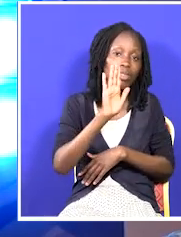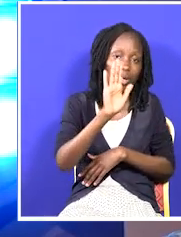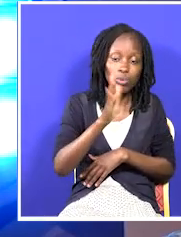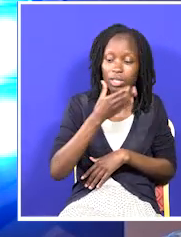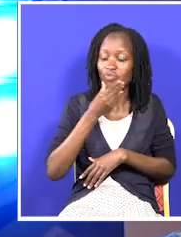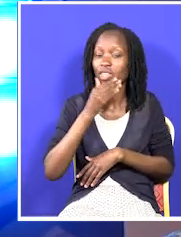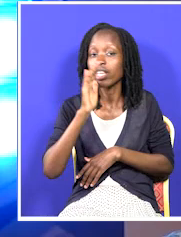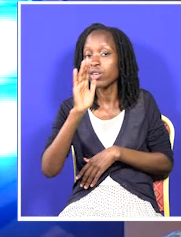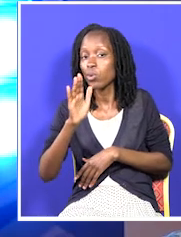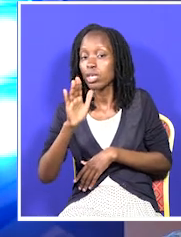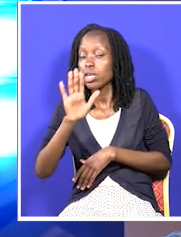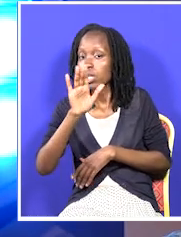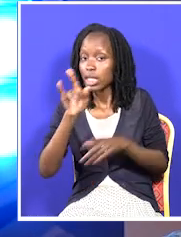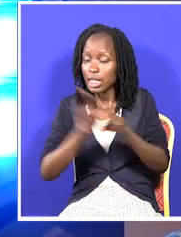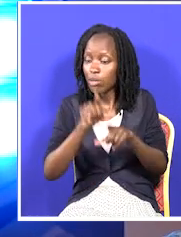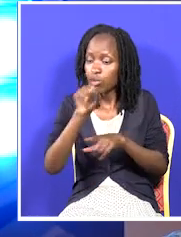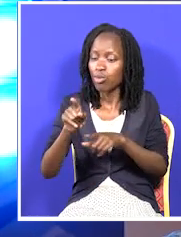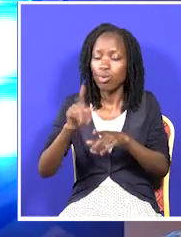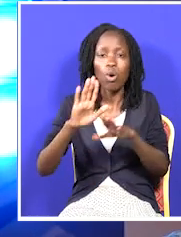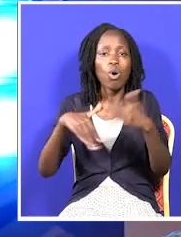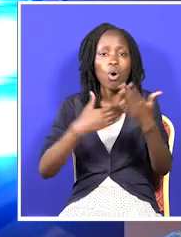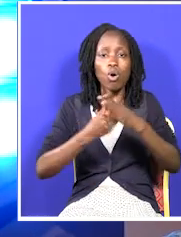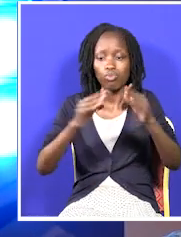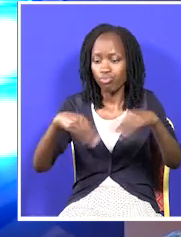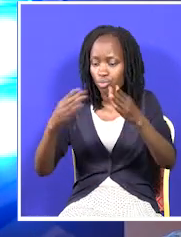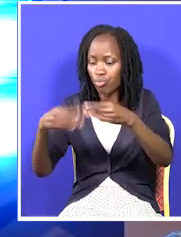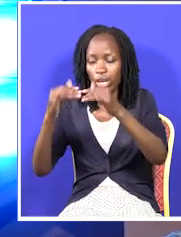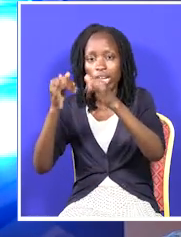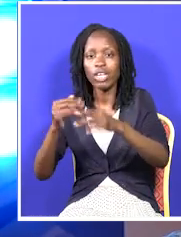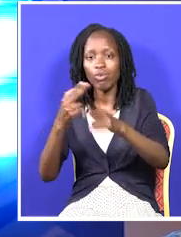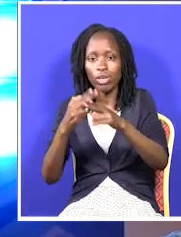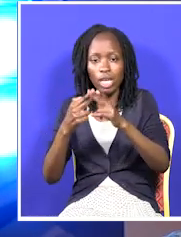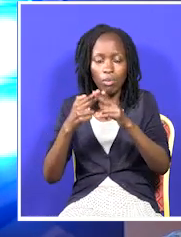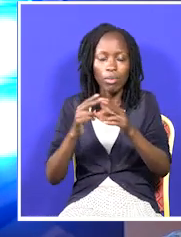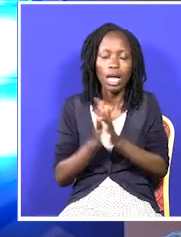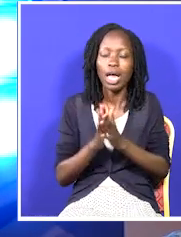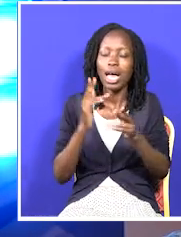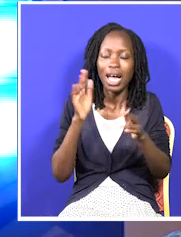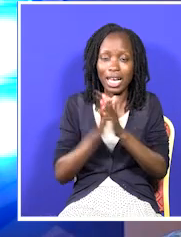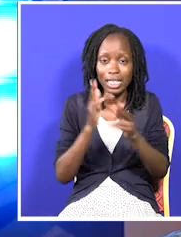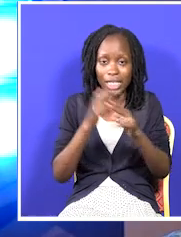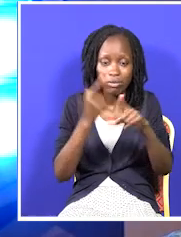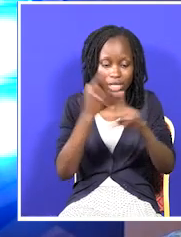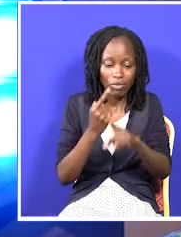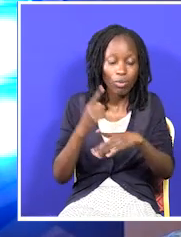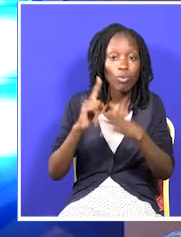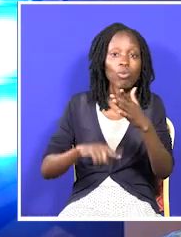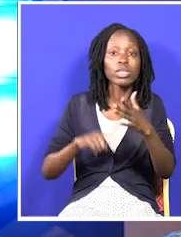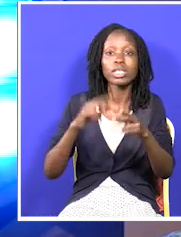name, your dad will be given a new name, you will be given a new name, and that name is not the name that your parents call